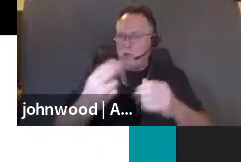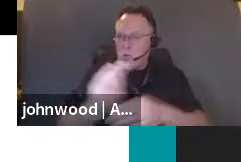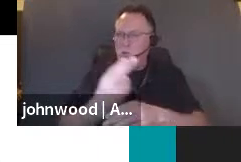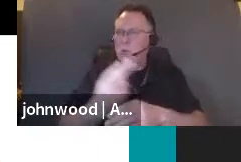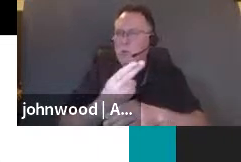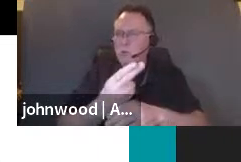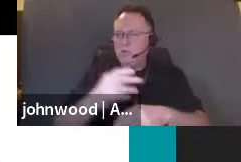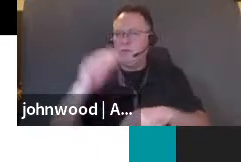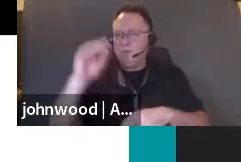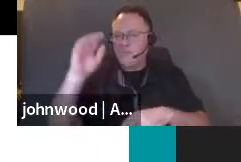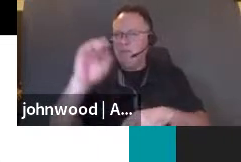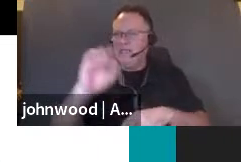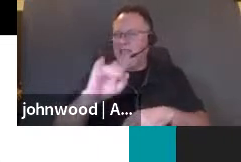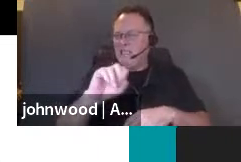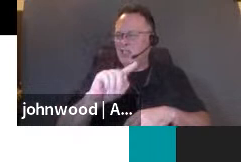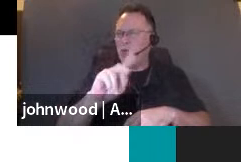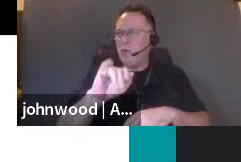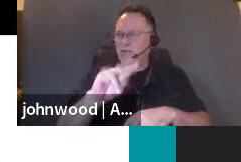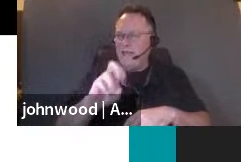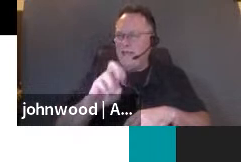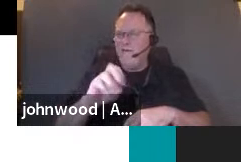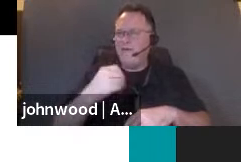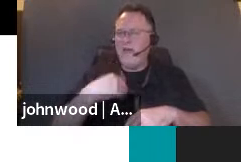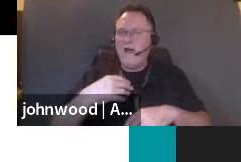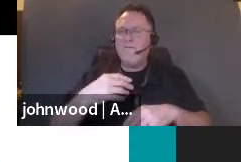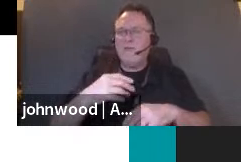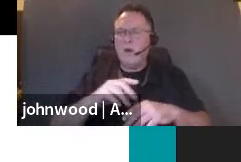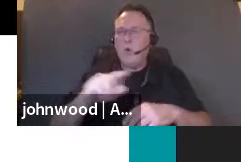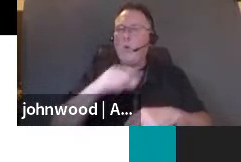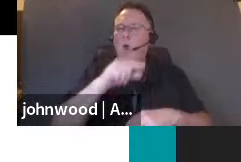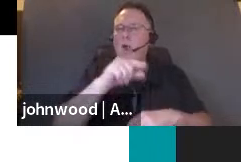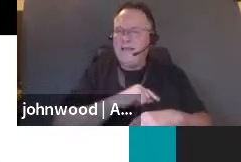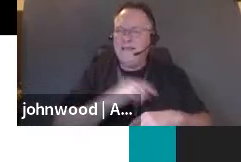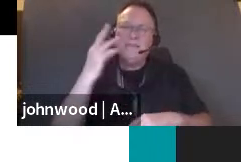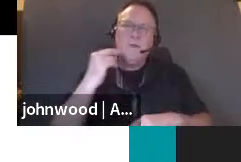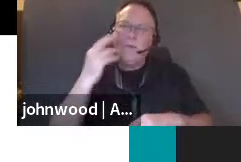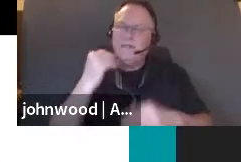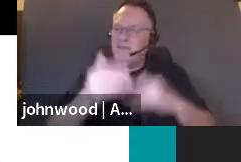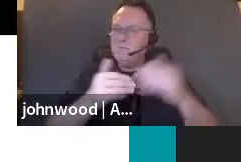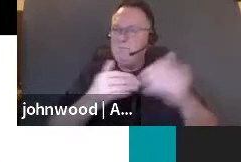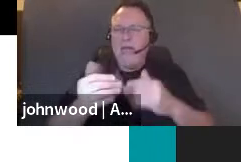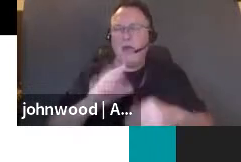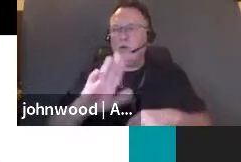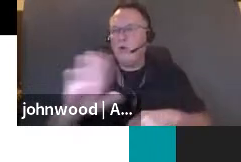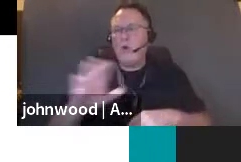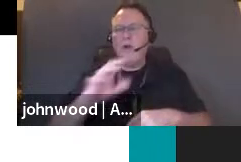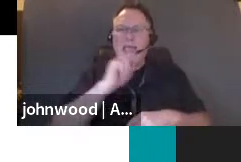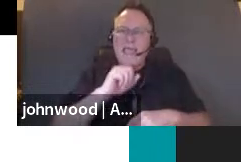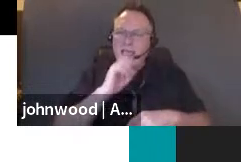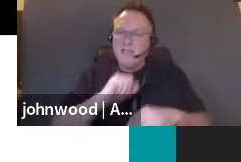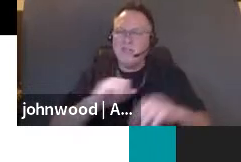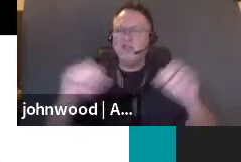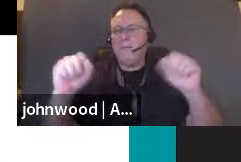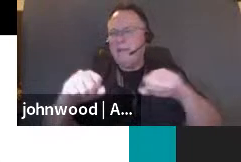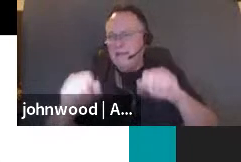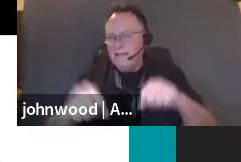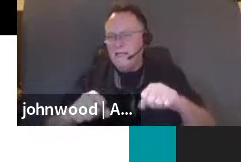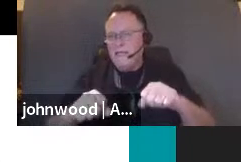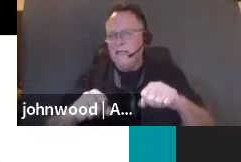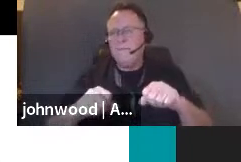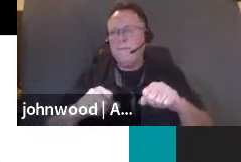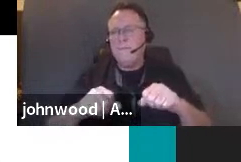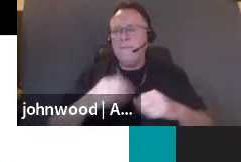It delivers quality experience for all, regardless of your age or abilities. It's also pleasant, and it tends to